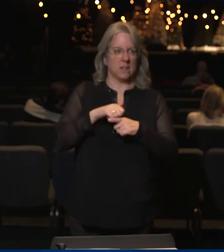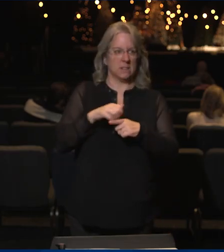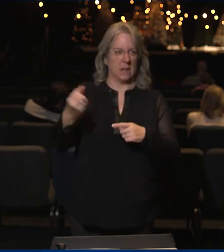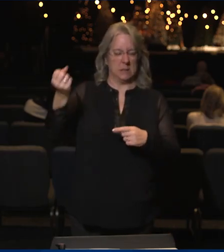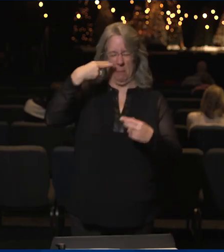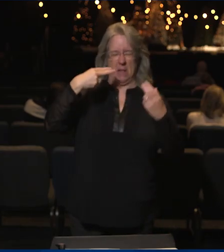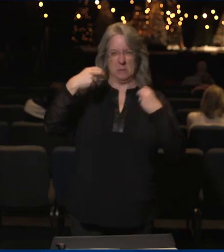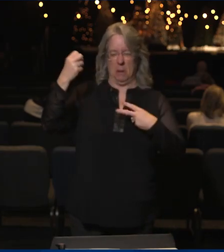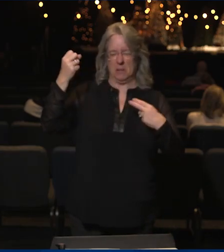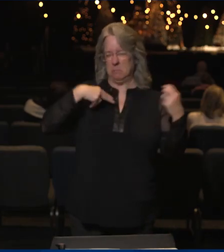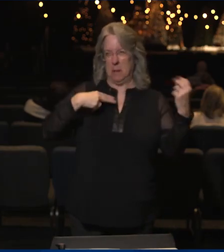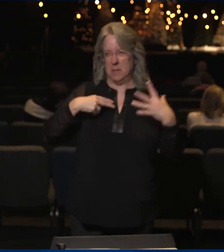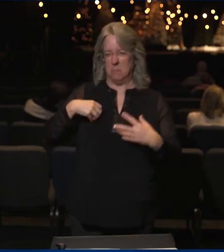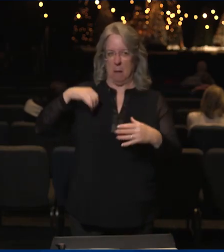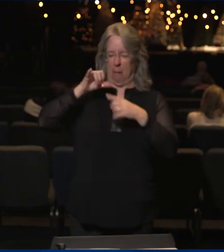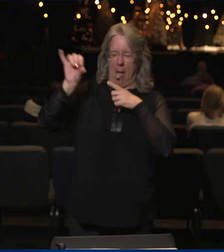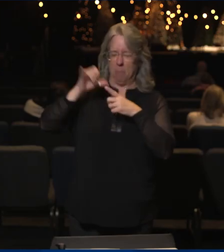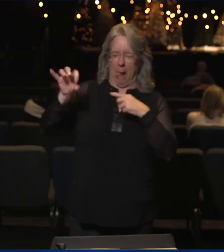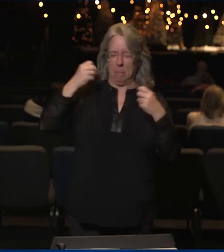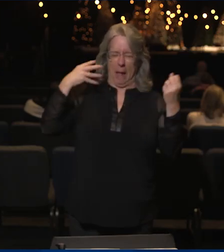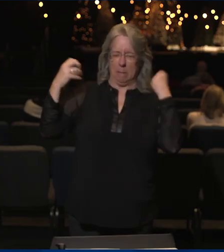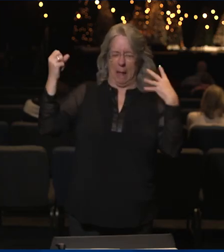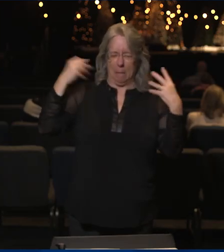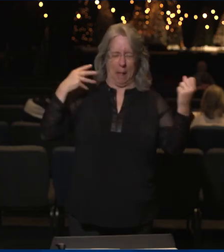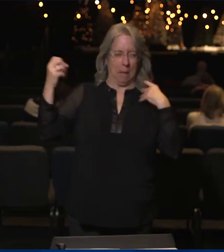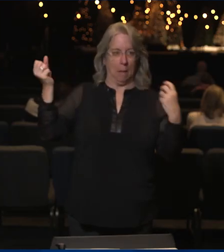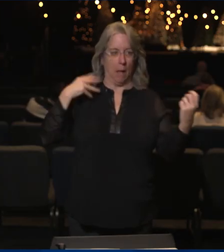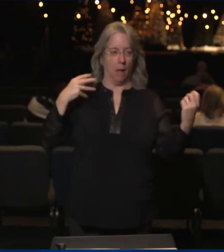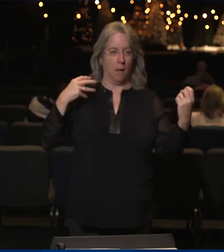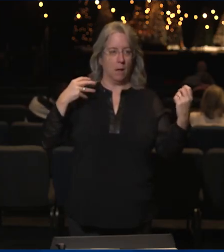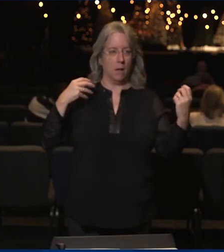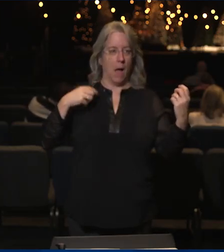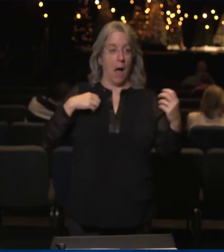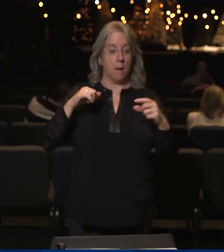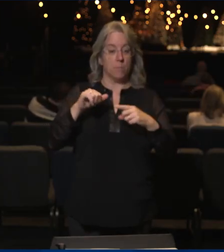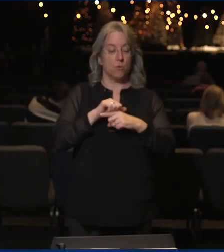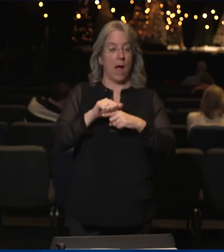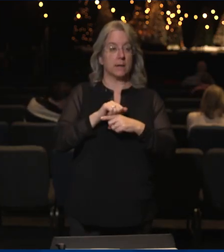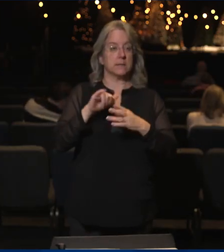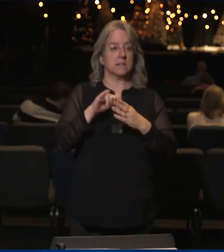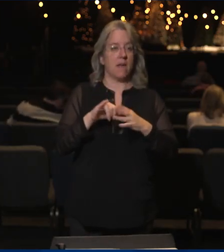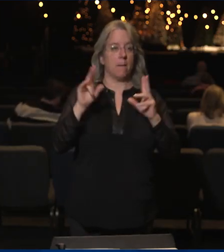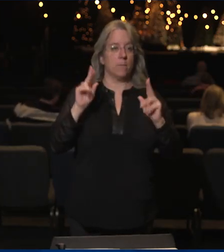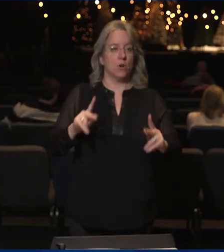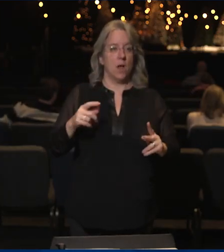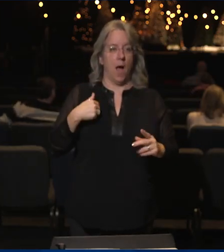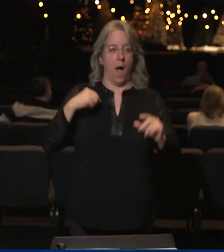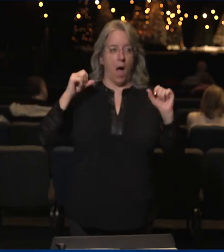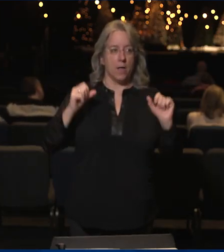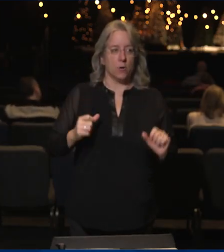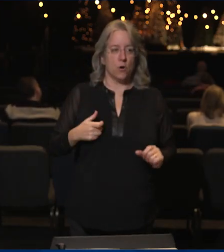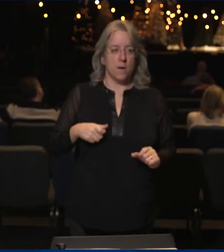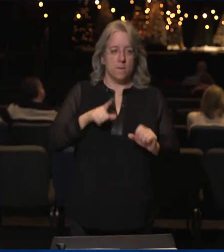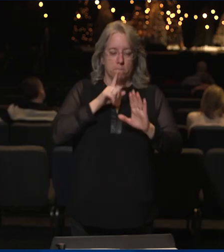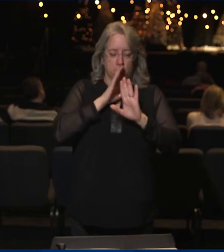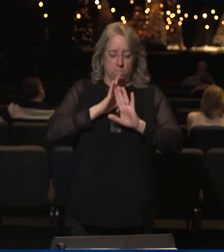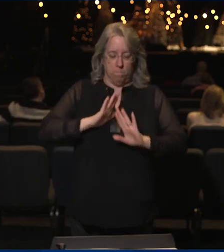But I practiced becoming the kind of person who could hold that space with